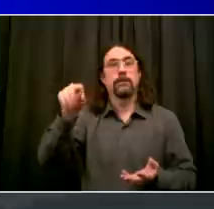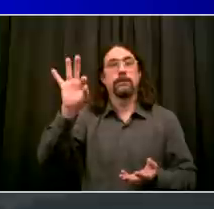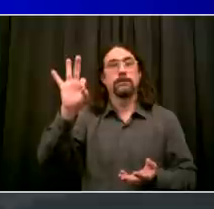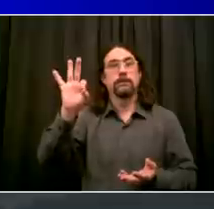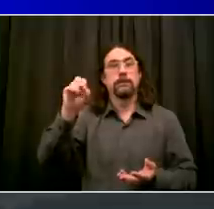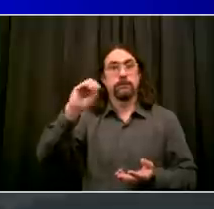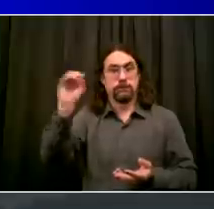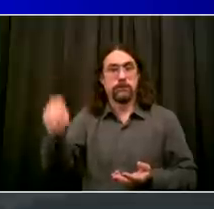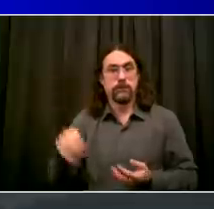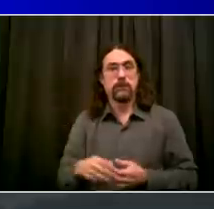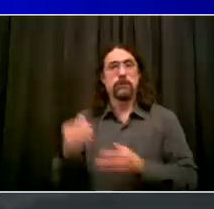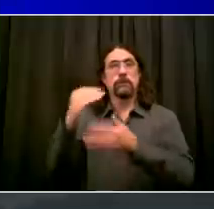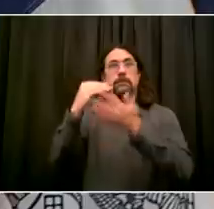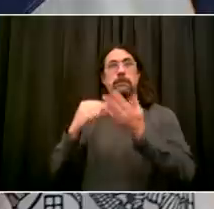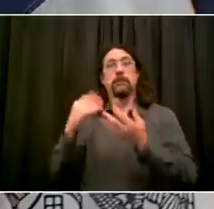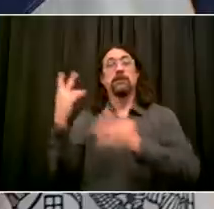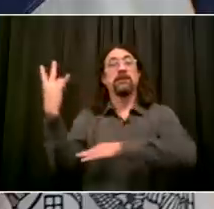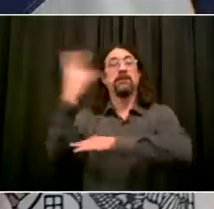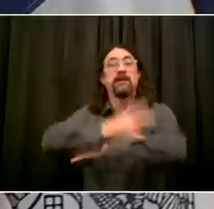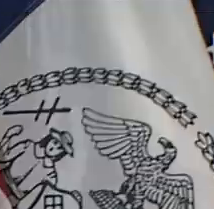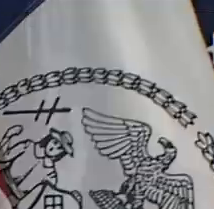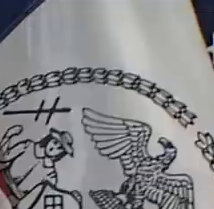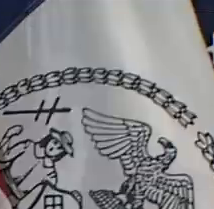1.65%. A few words in Spanish.